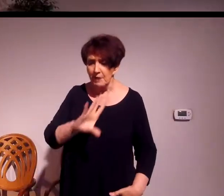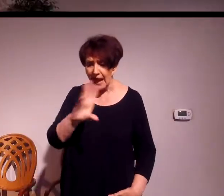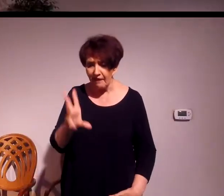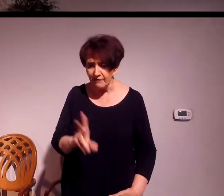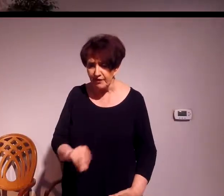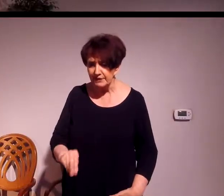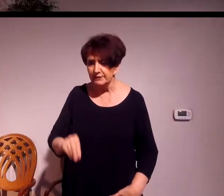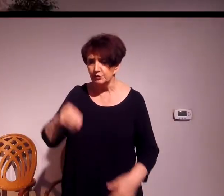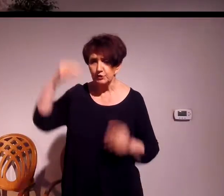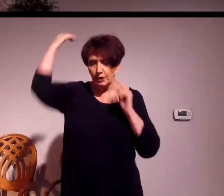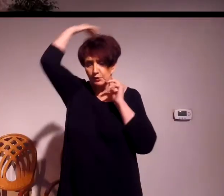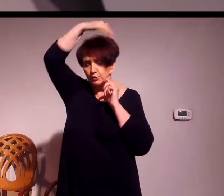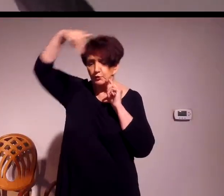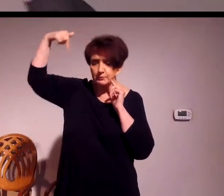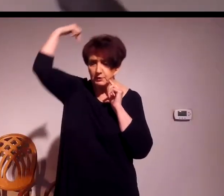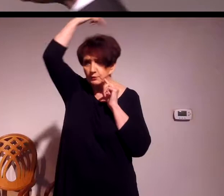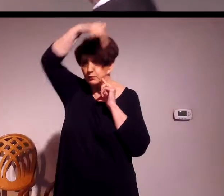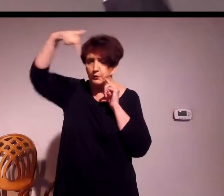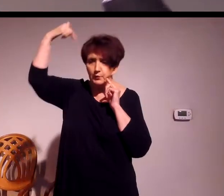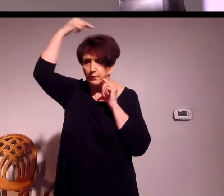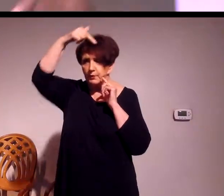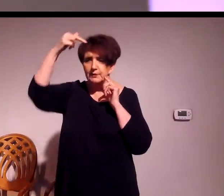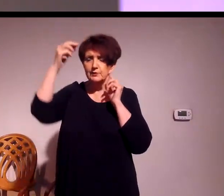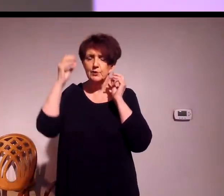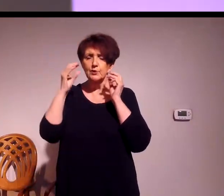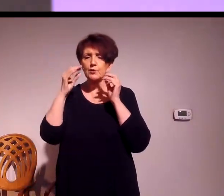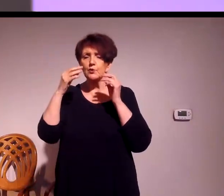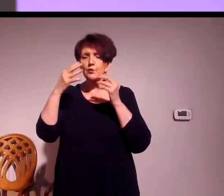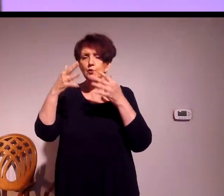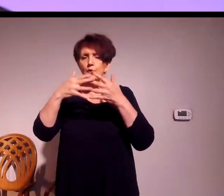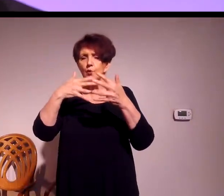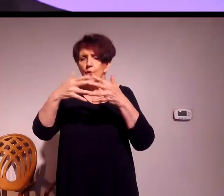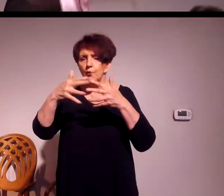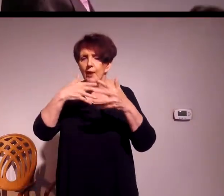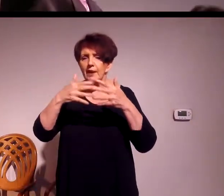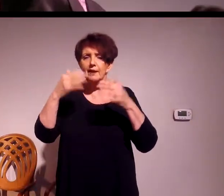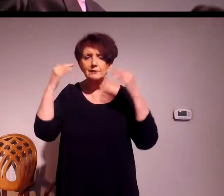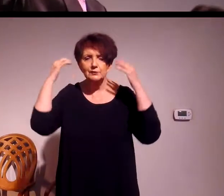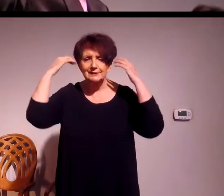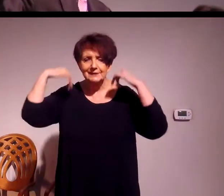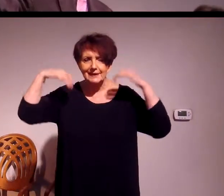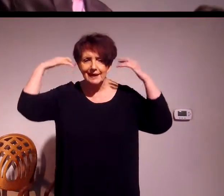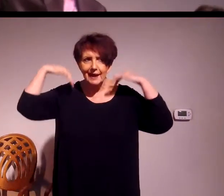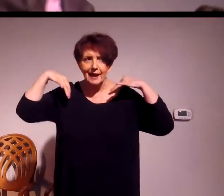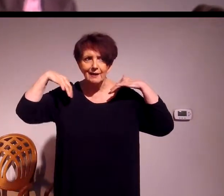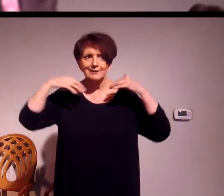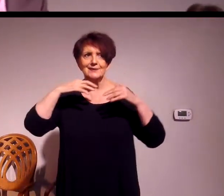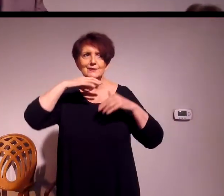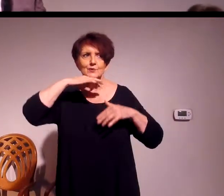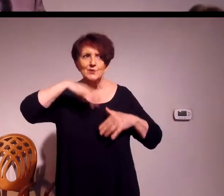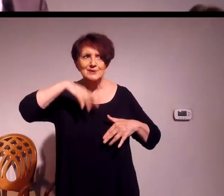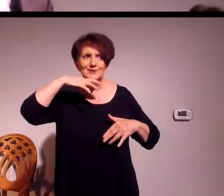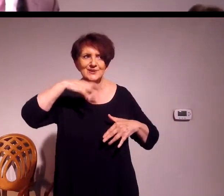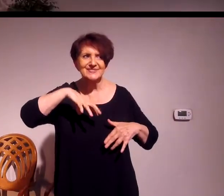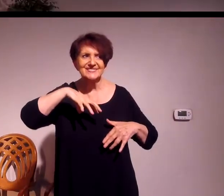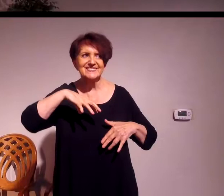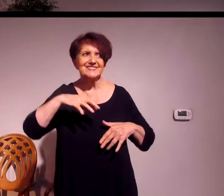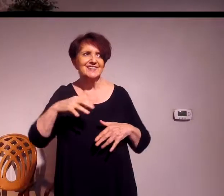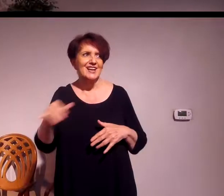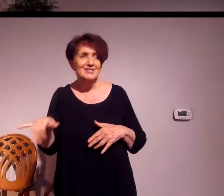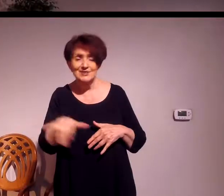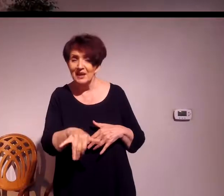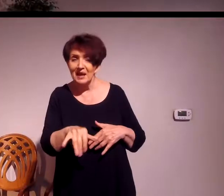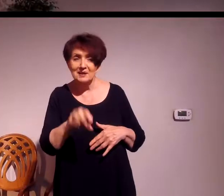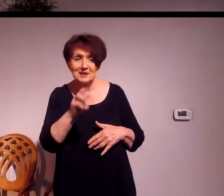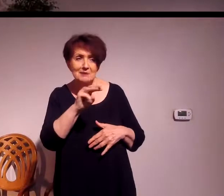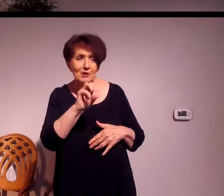little thing on her head and everything, and gray hair sticking out, and little gray whiskers, and she had a big old staff, and, you know, looked like Moses to me, you